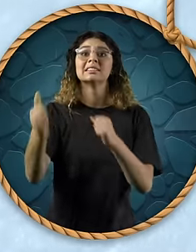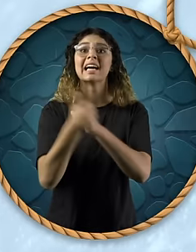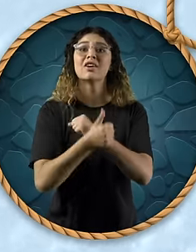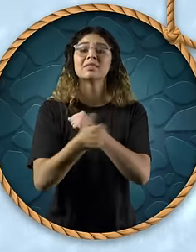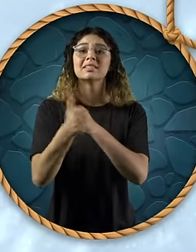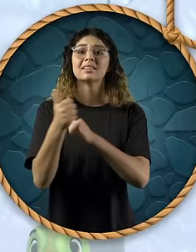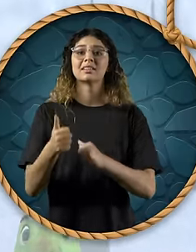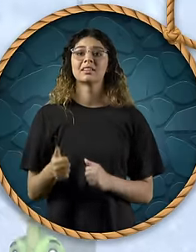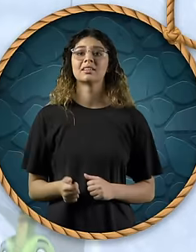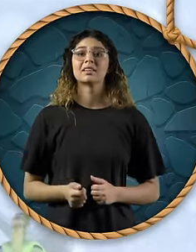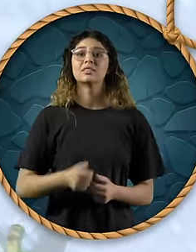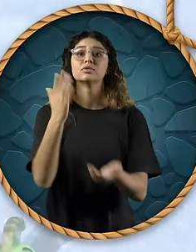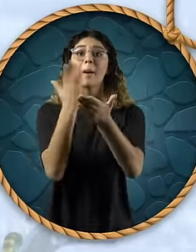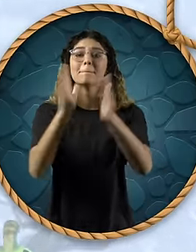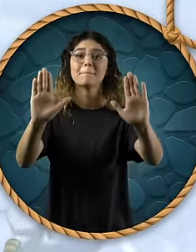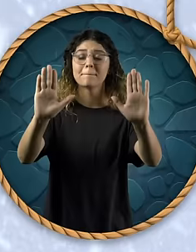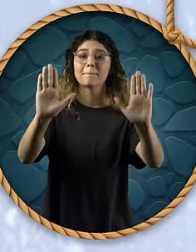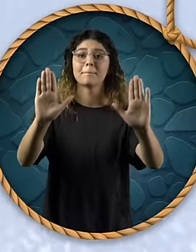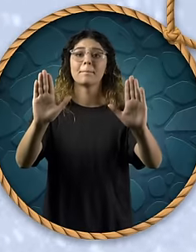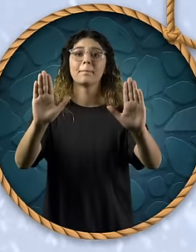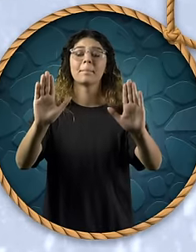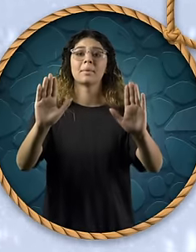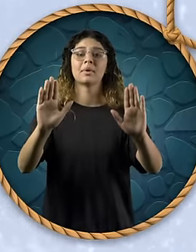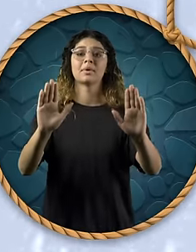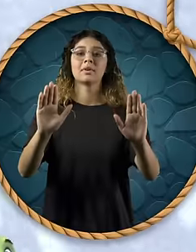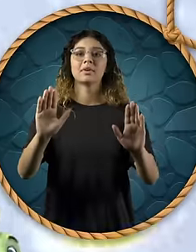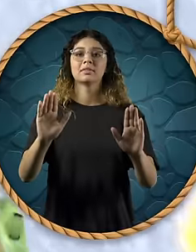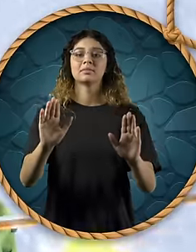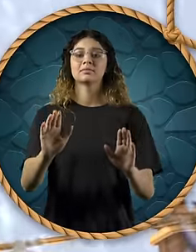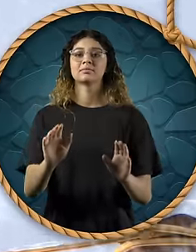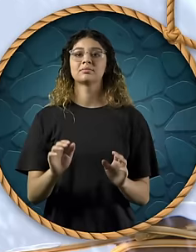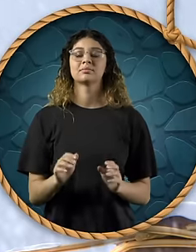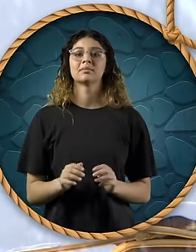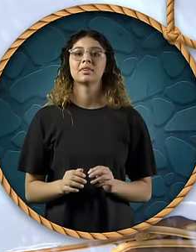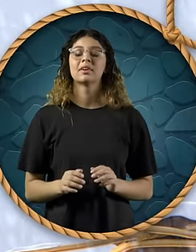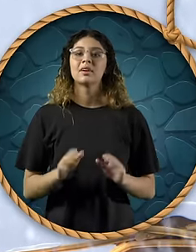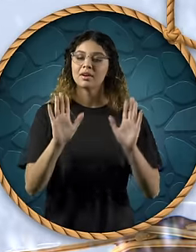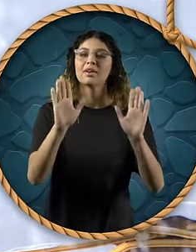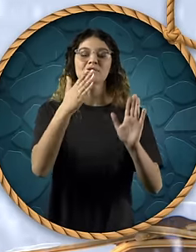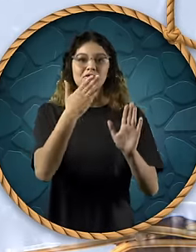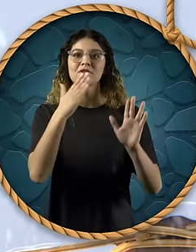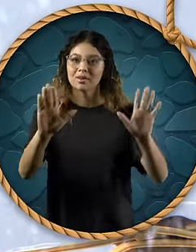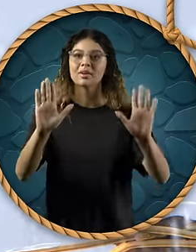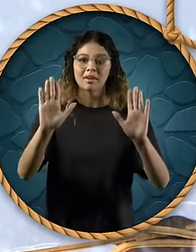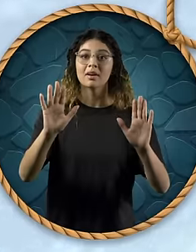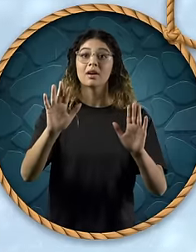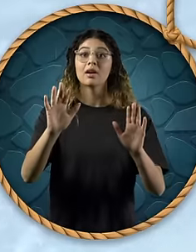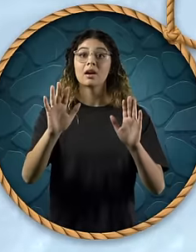Danger! Stop! right,